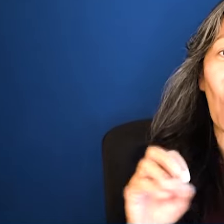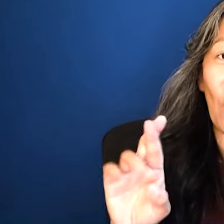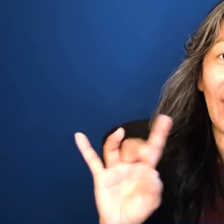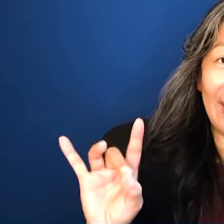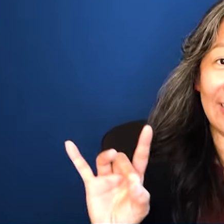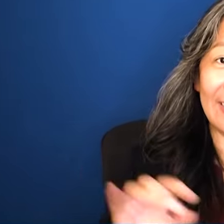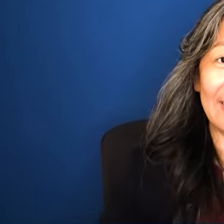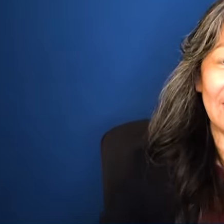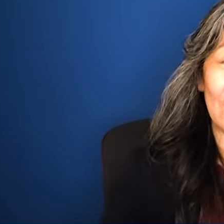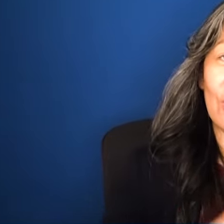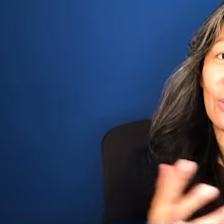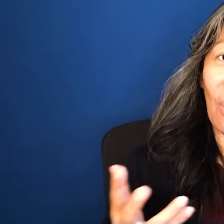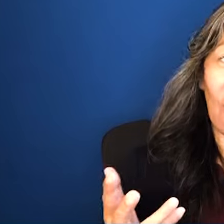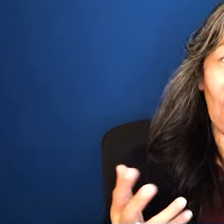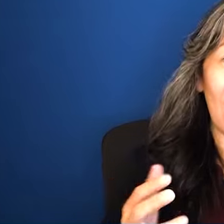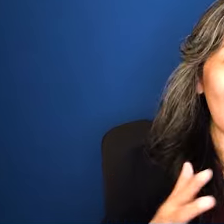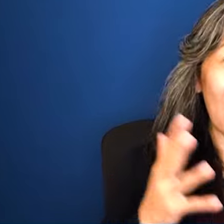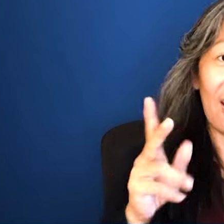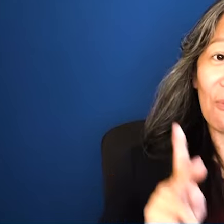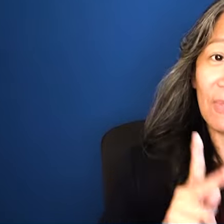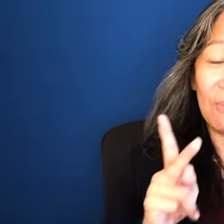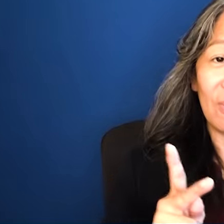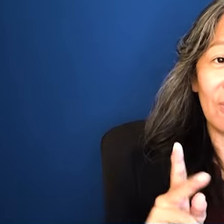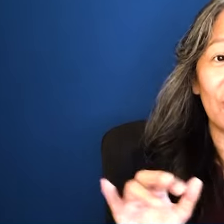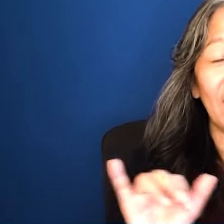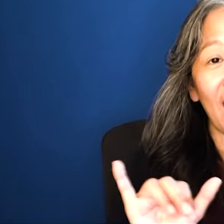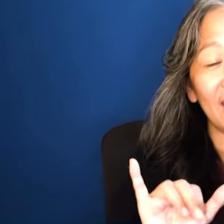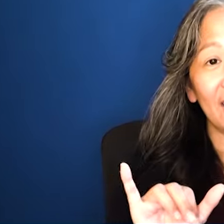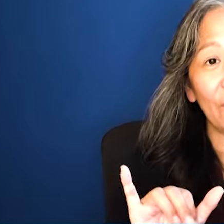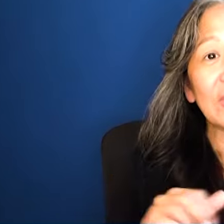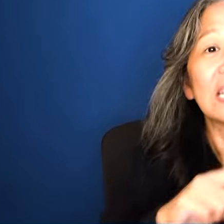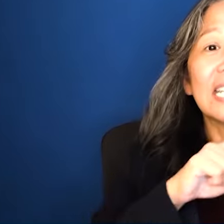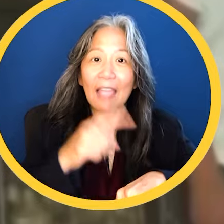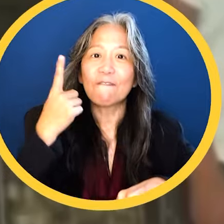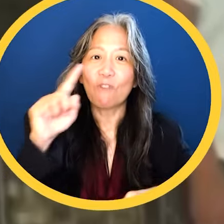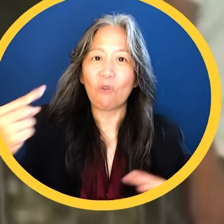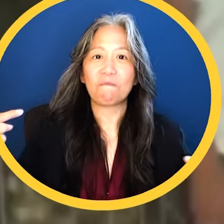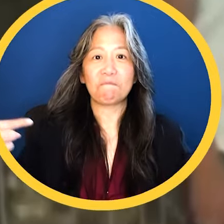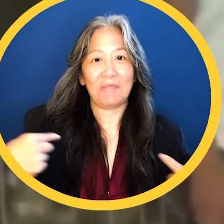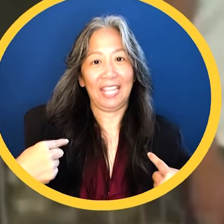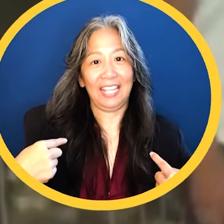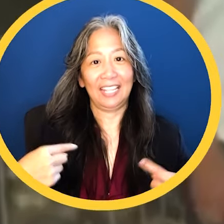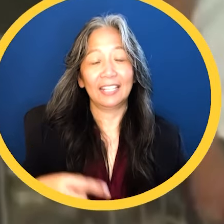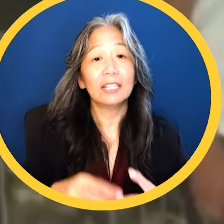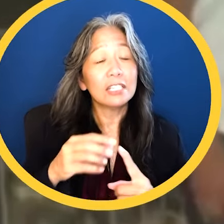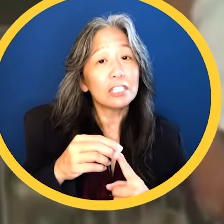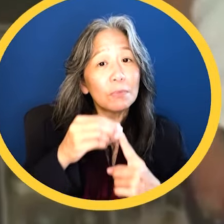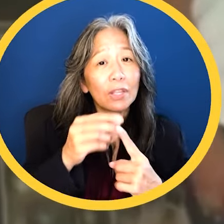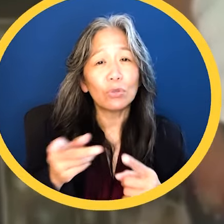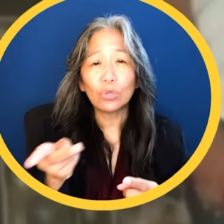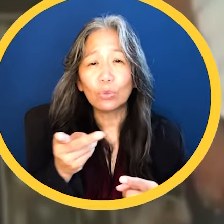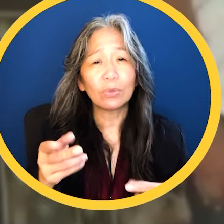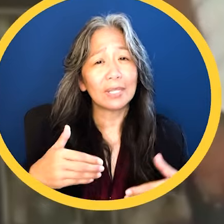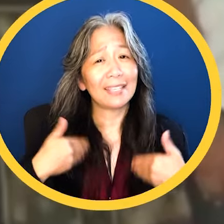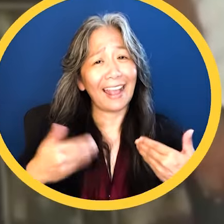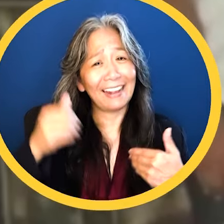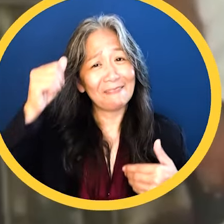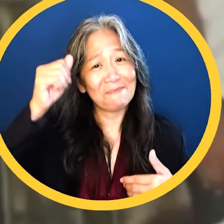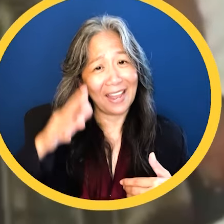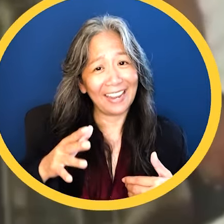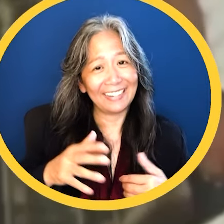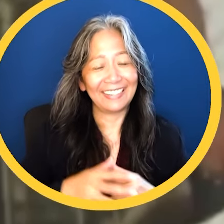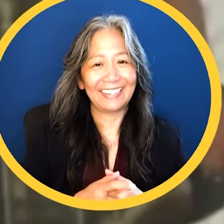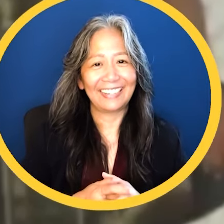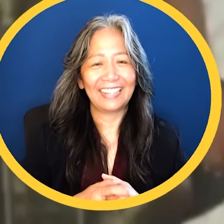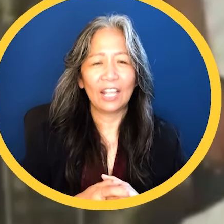7 or 8. So a lot of people would have been like, it's time for me. Especially your two